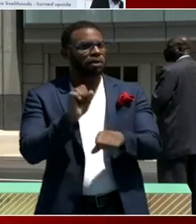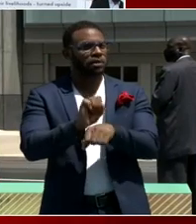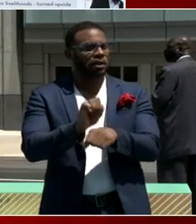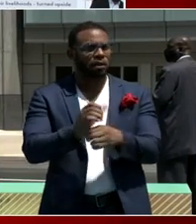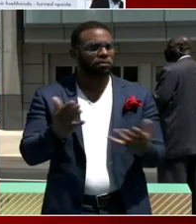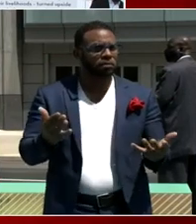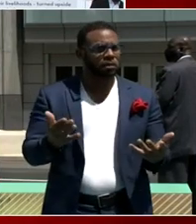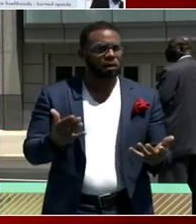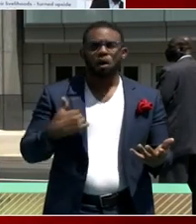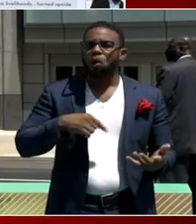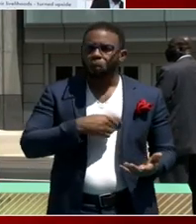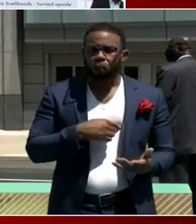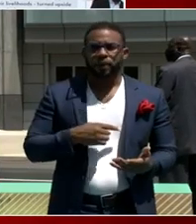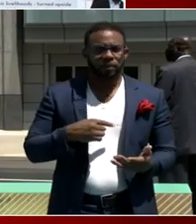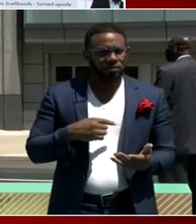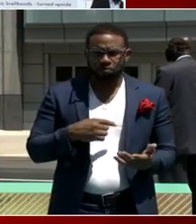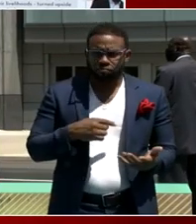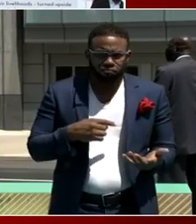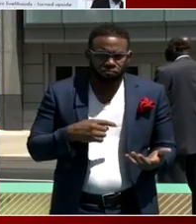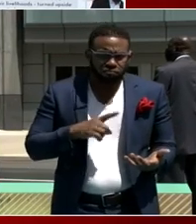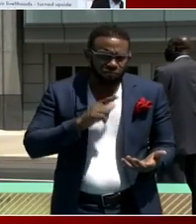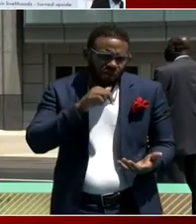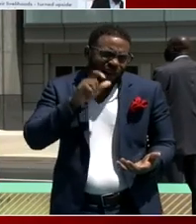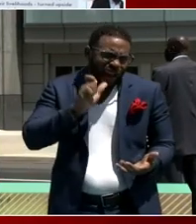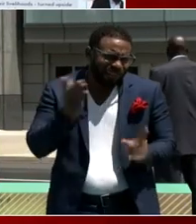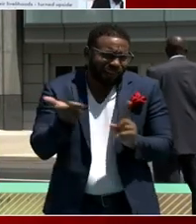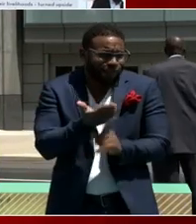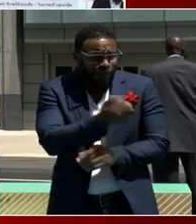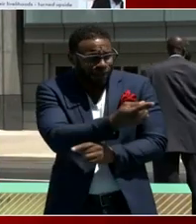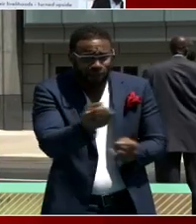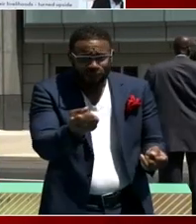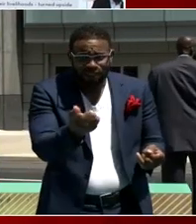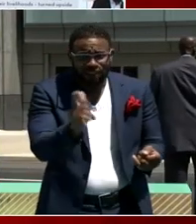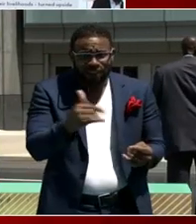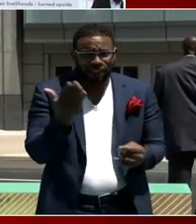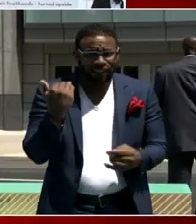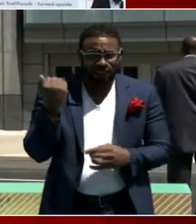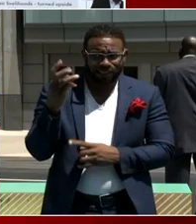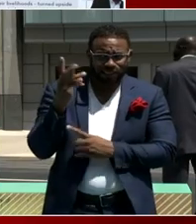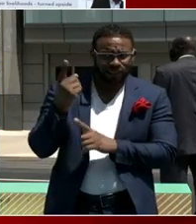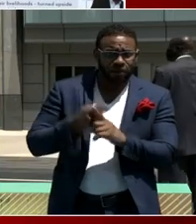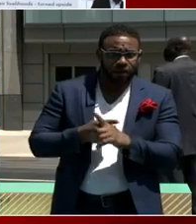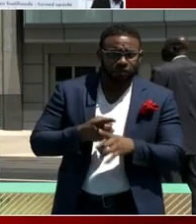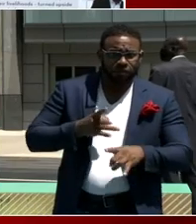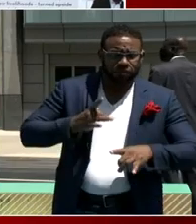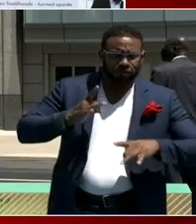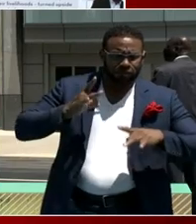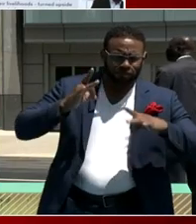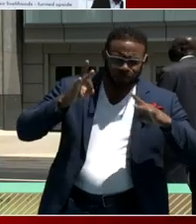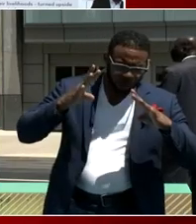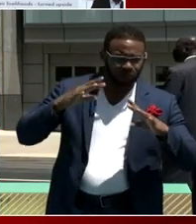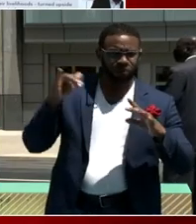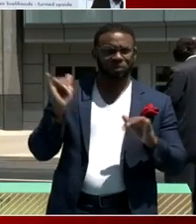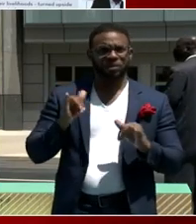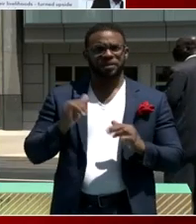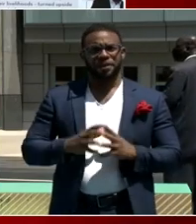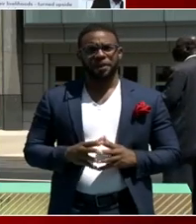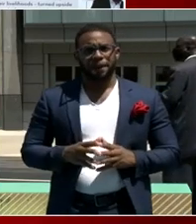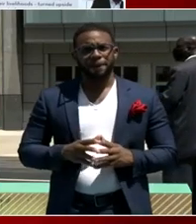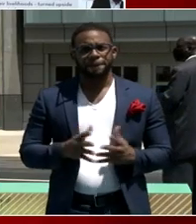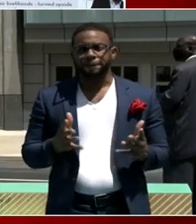jobs? And we don't certainly have to convince anybody that the last 16 months have been